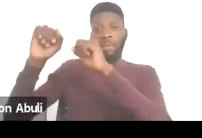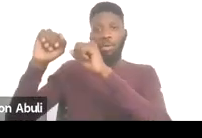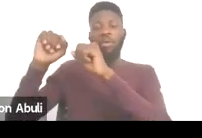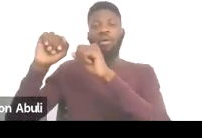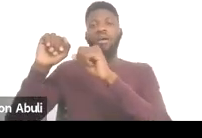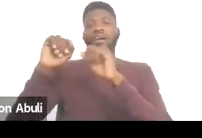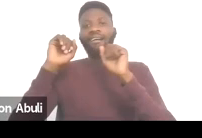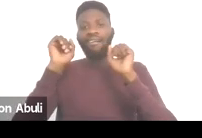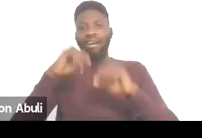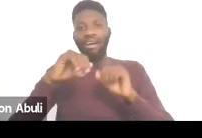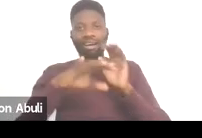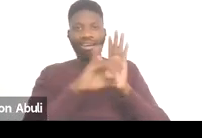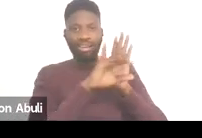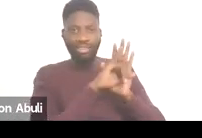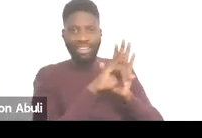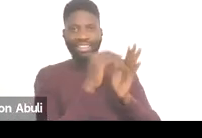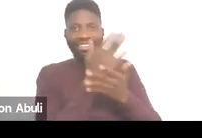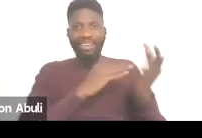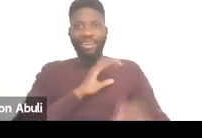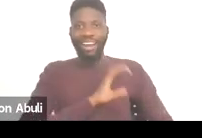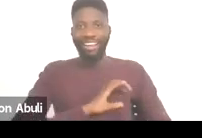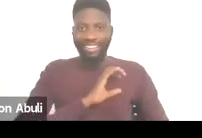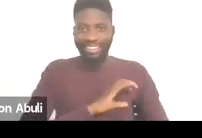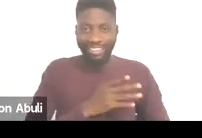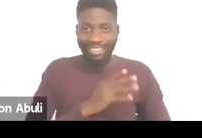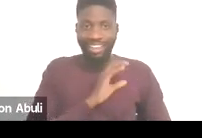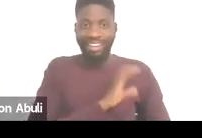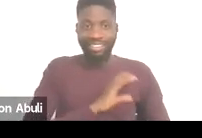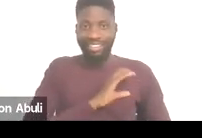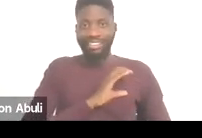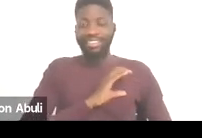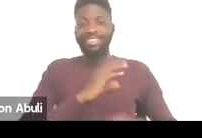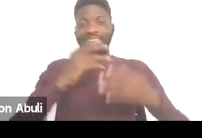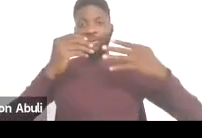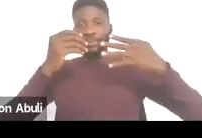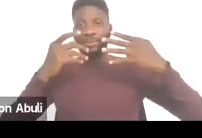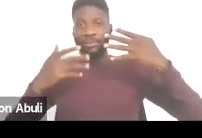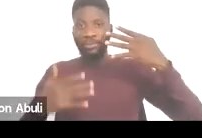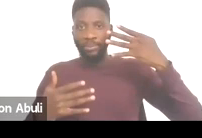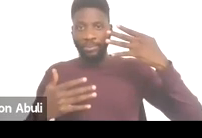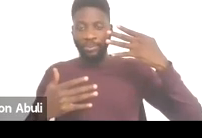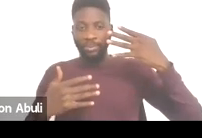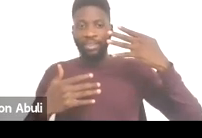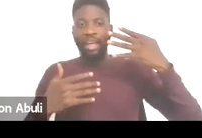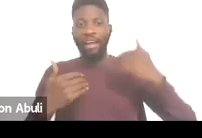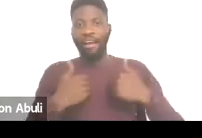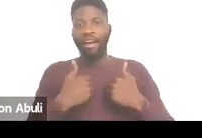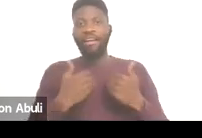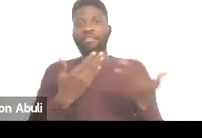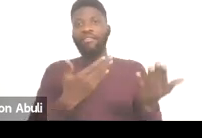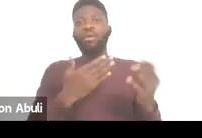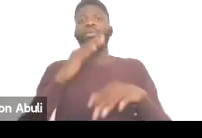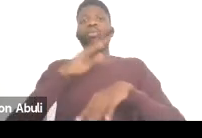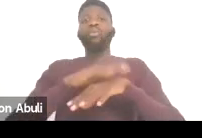identify certain characteristics. And these are the characteristics that have been listed for you of a good employee.